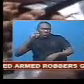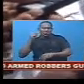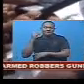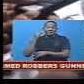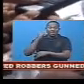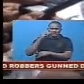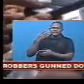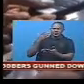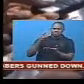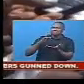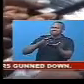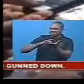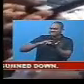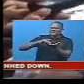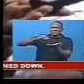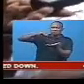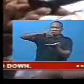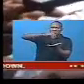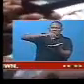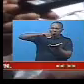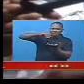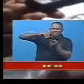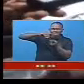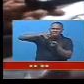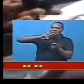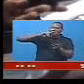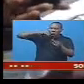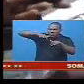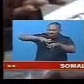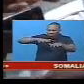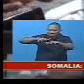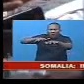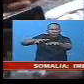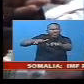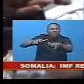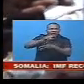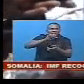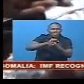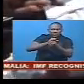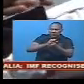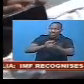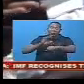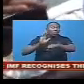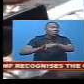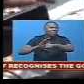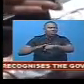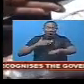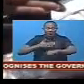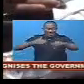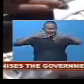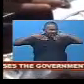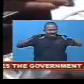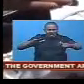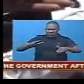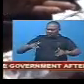this opportunity to appeal to the Galamsey operators to move away from our water bodies. Water